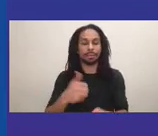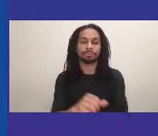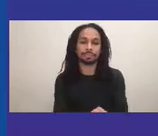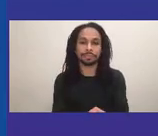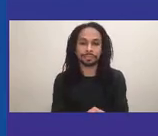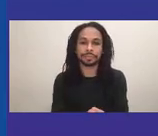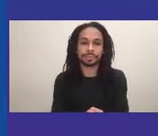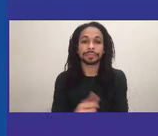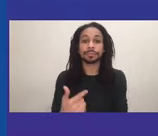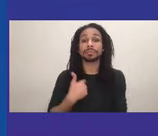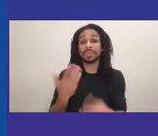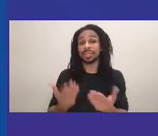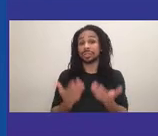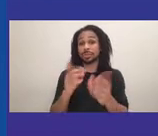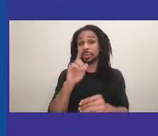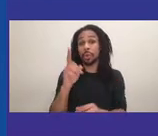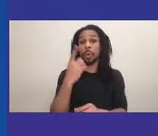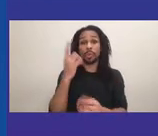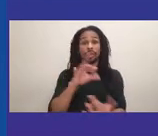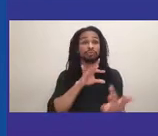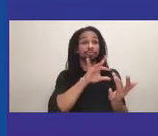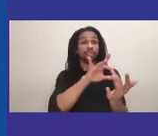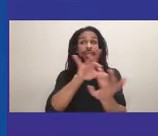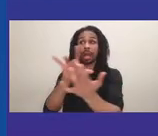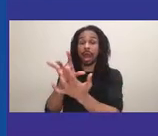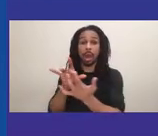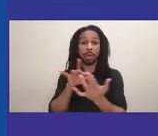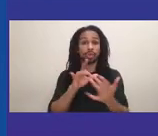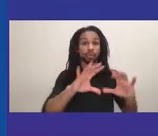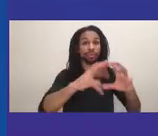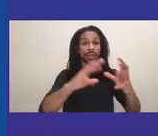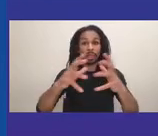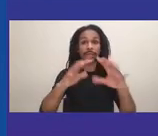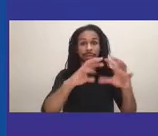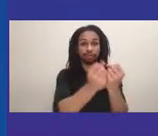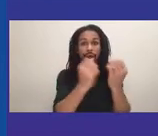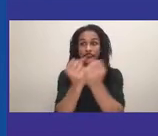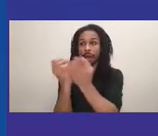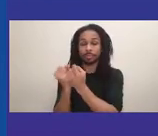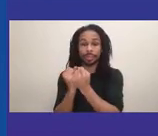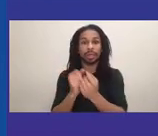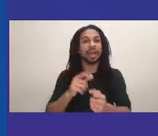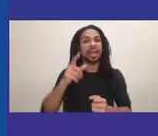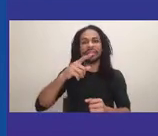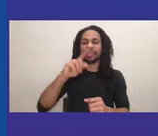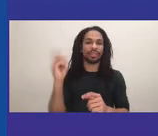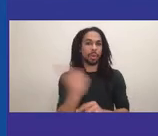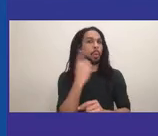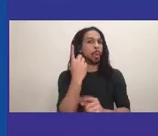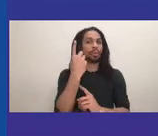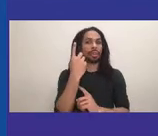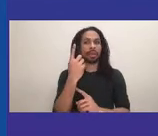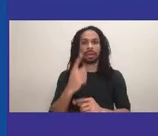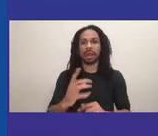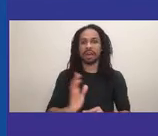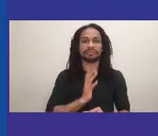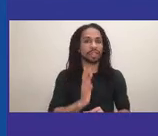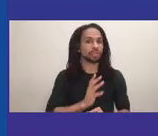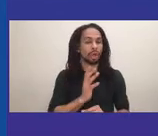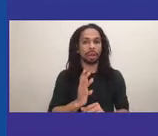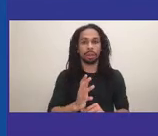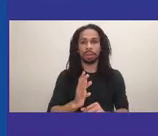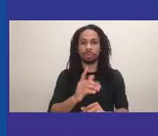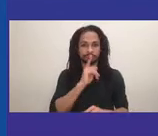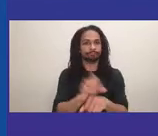I would suggest only reaching out to these bands and people from these bands. They're the only official representatives of Lenape people.